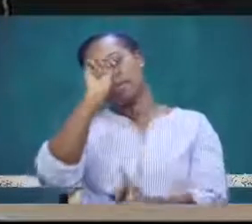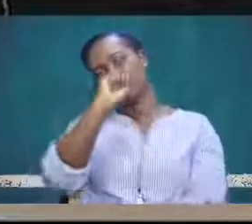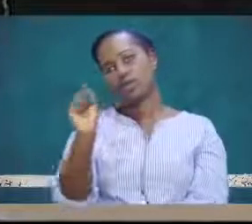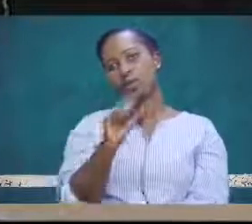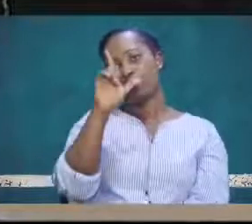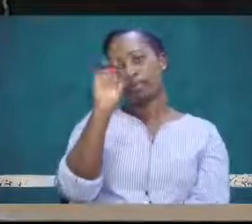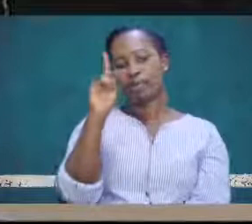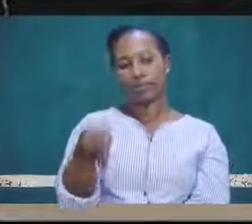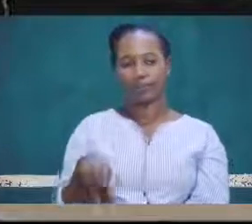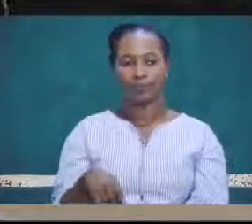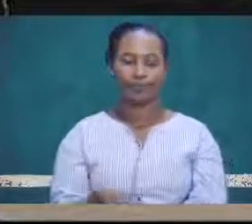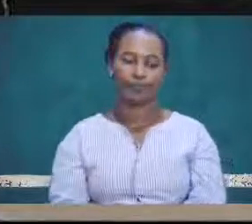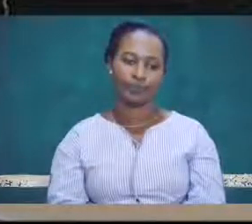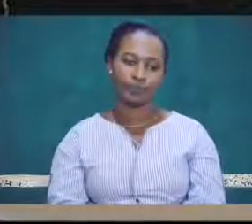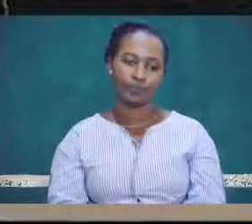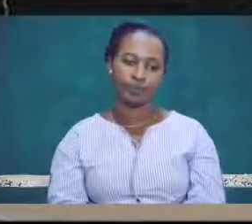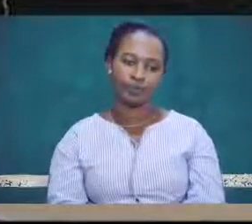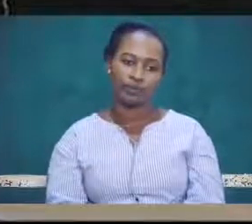a normal good,